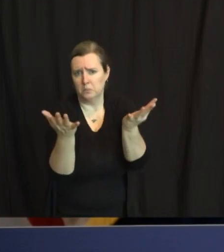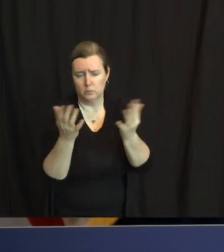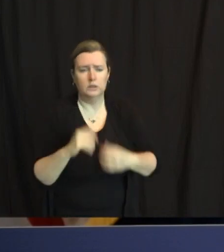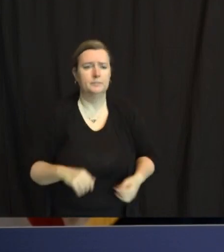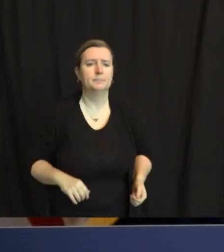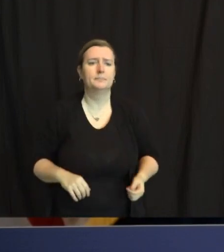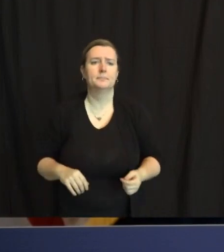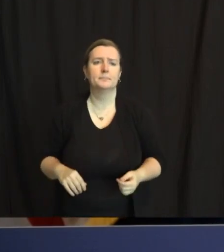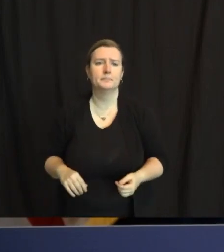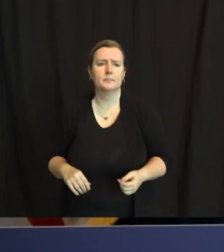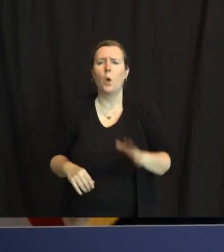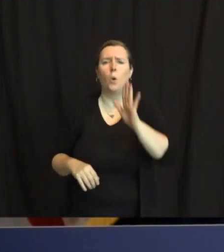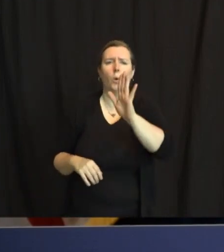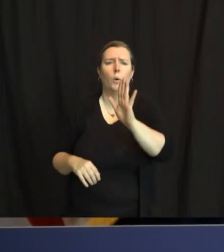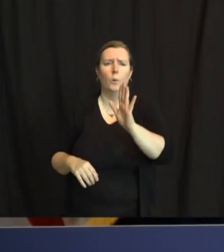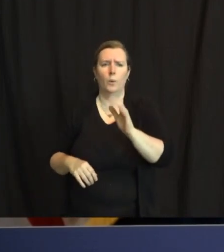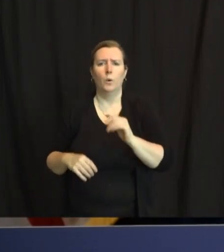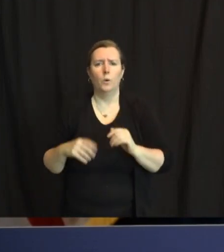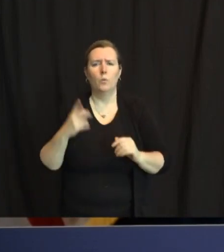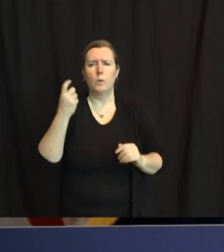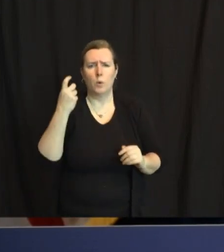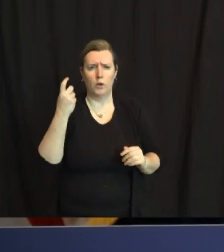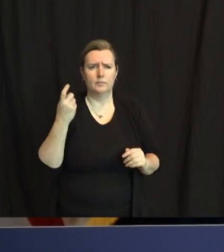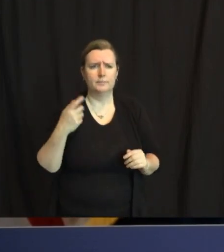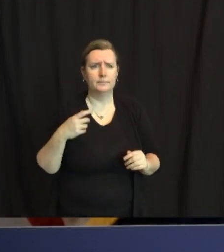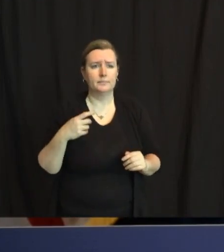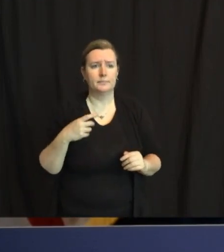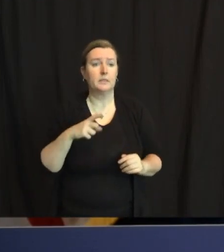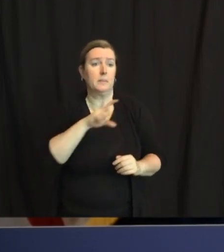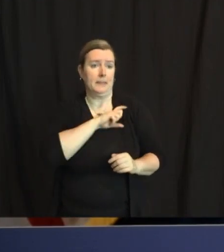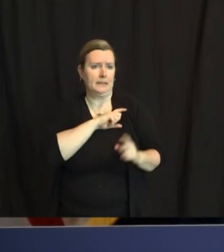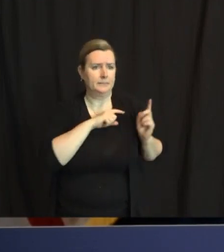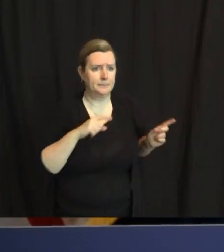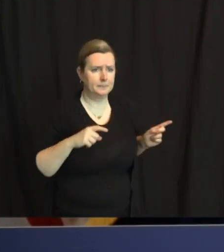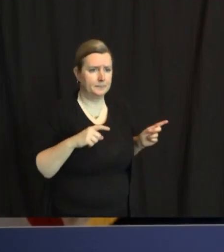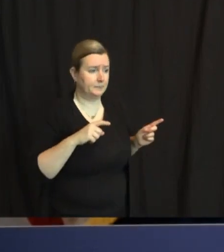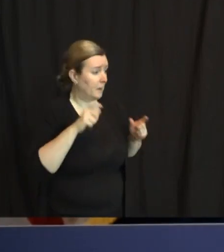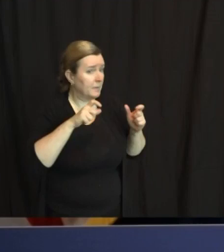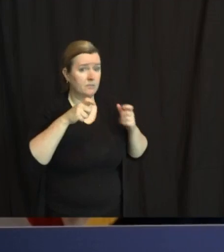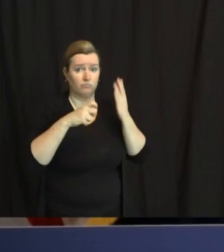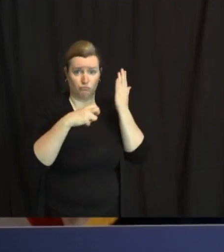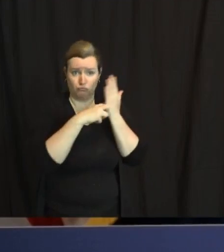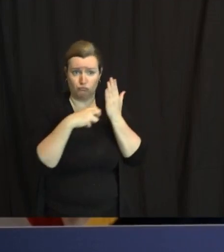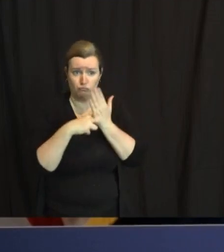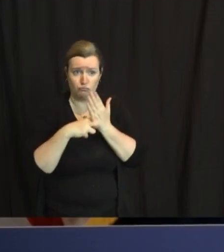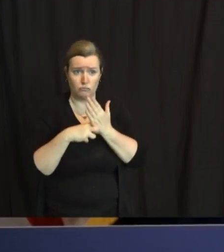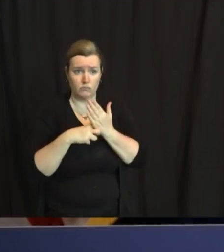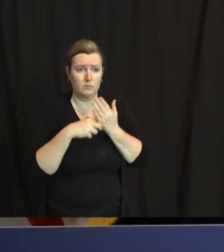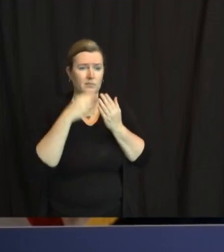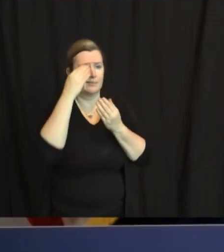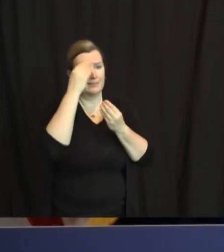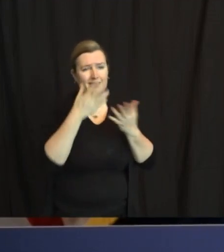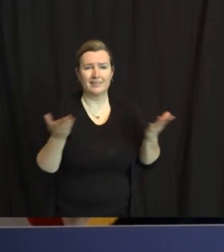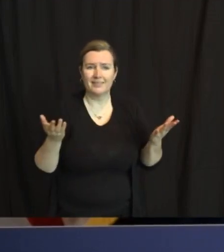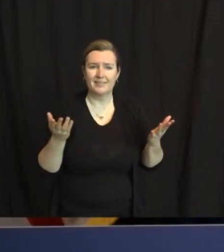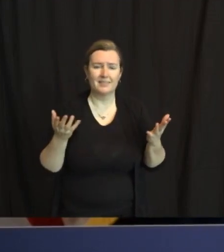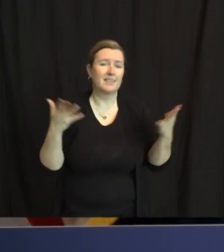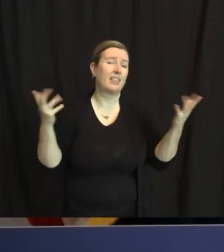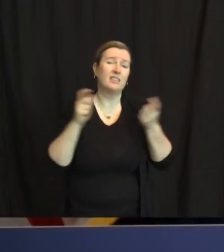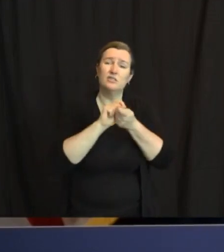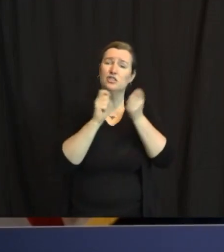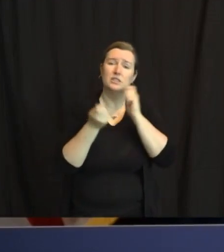say one other thing in your compliance report. Nothing's changed. I would view that we're